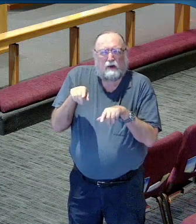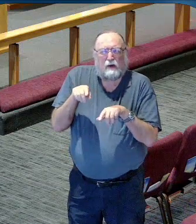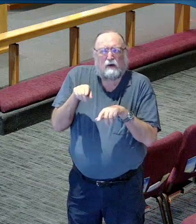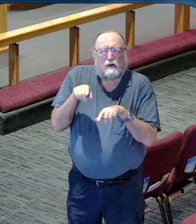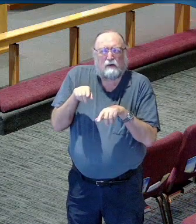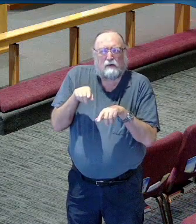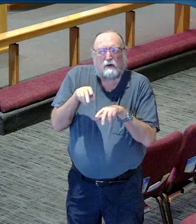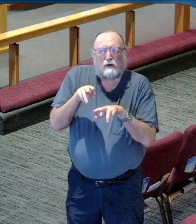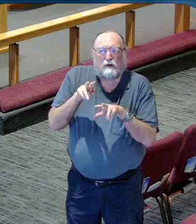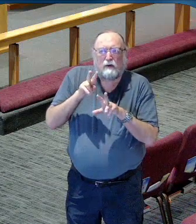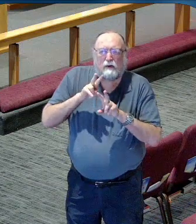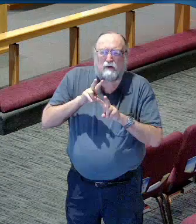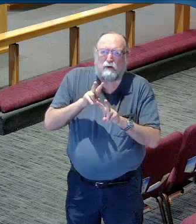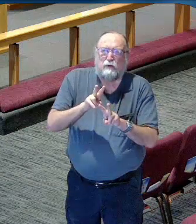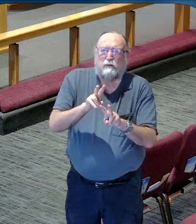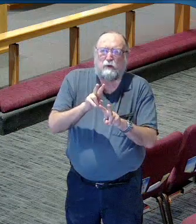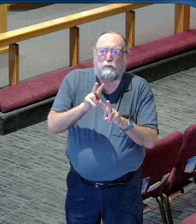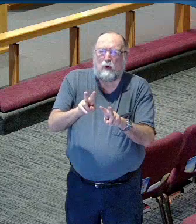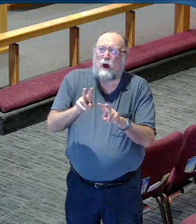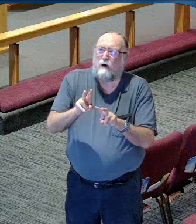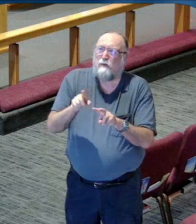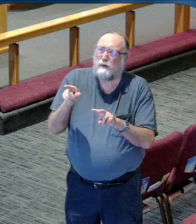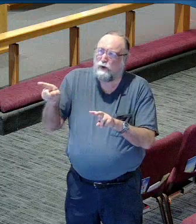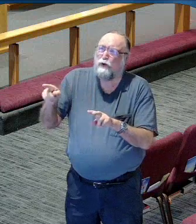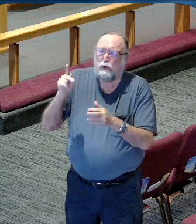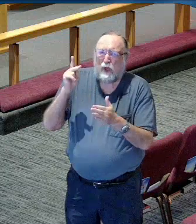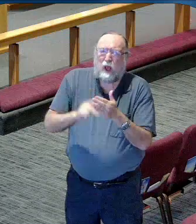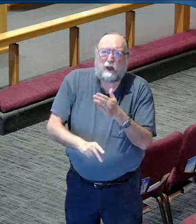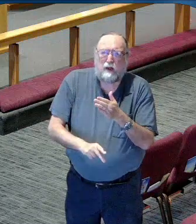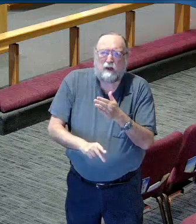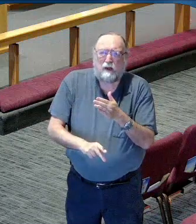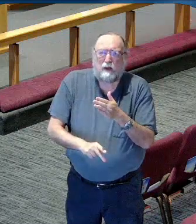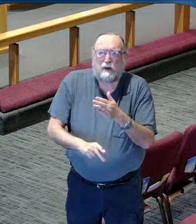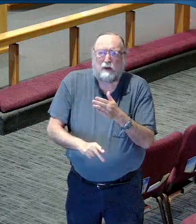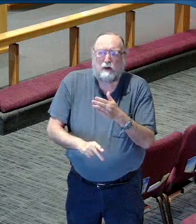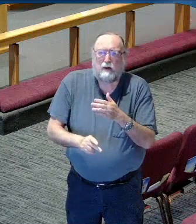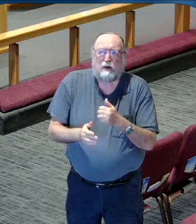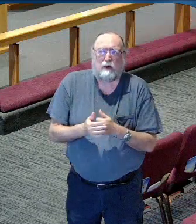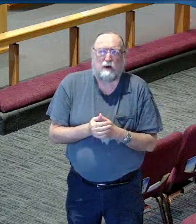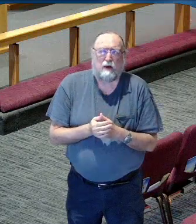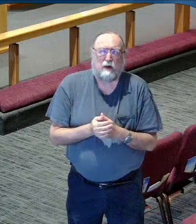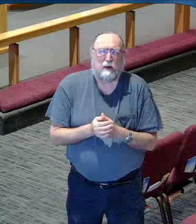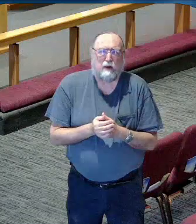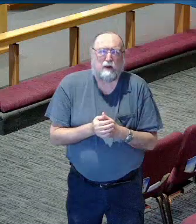of the prophets did not your fathers persecute? And they killed those who announced